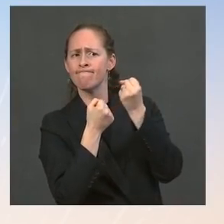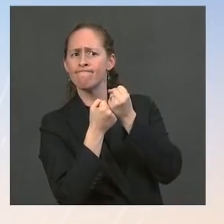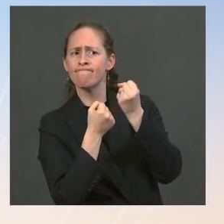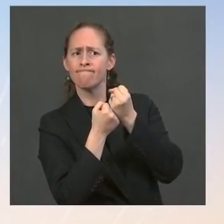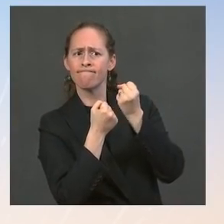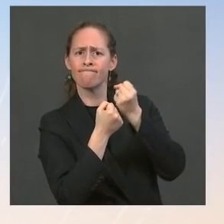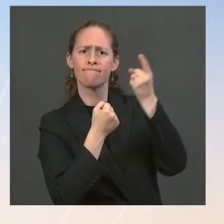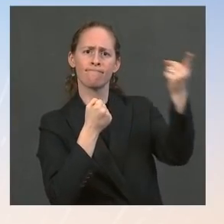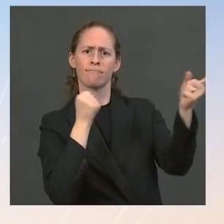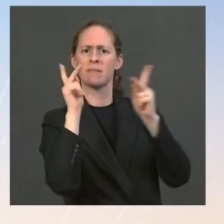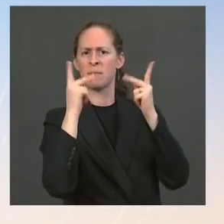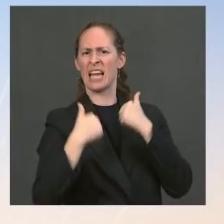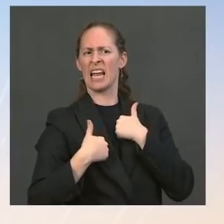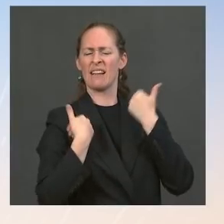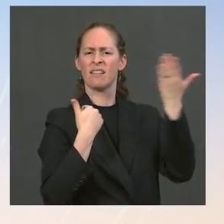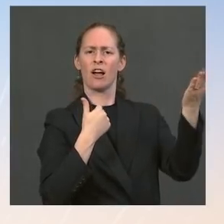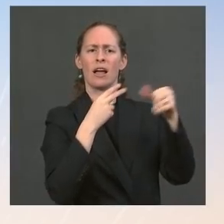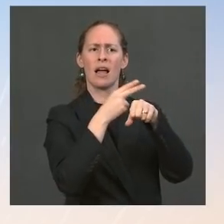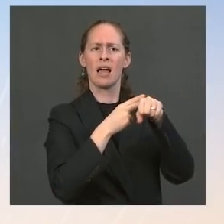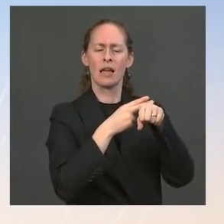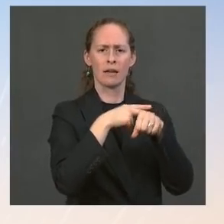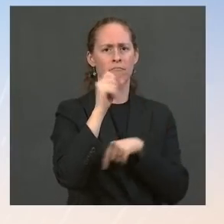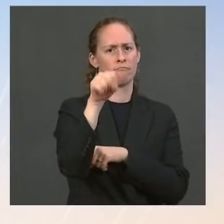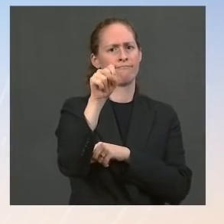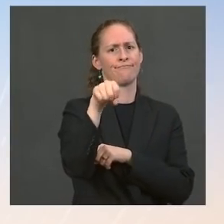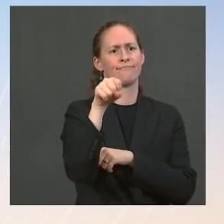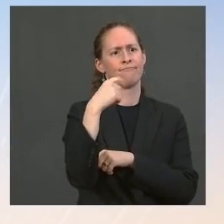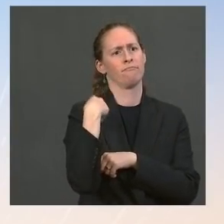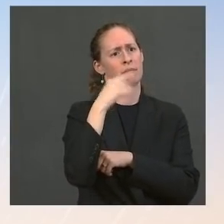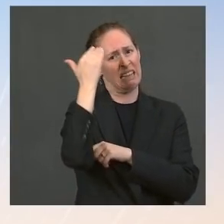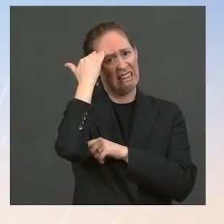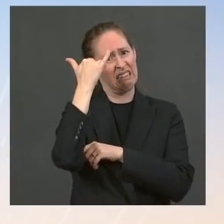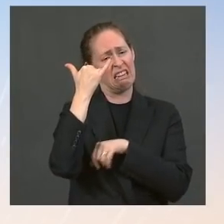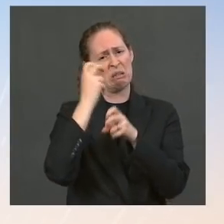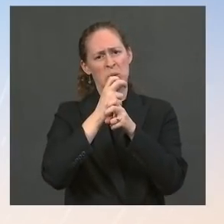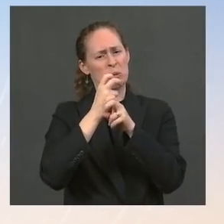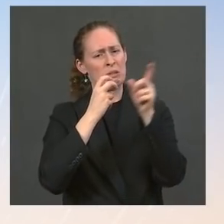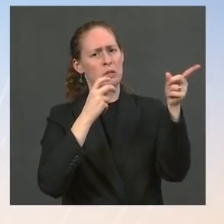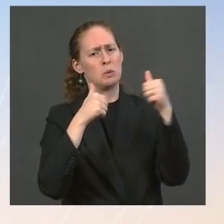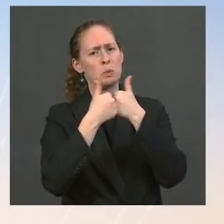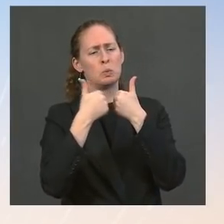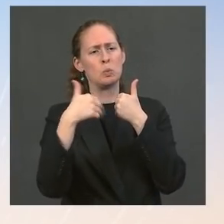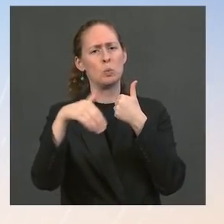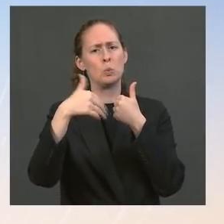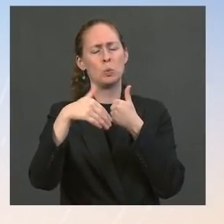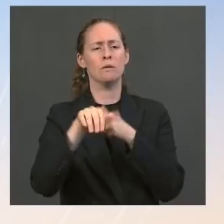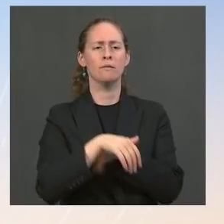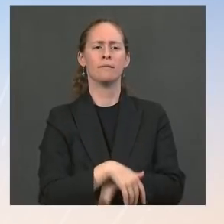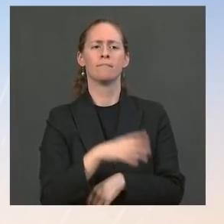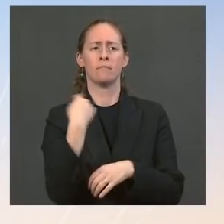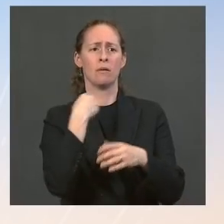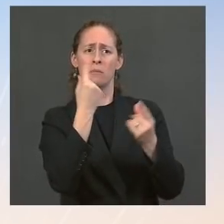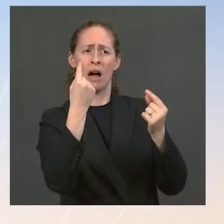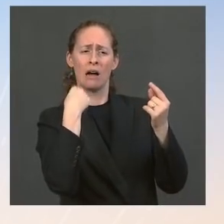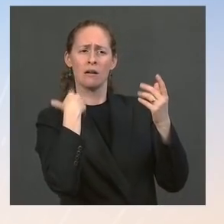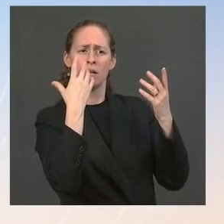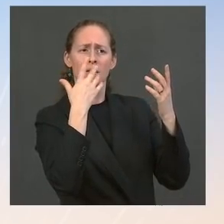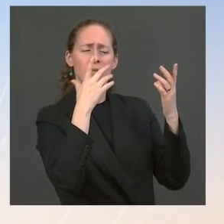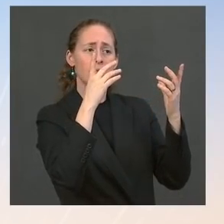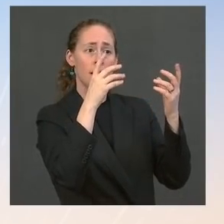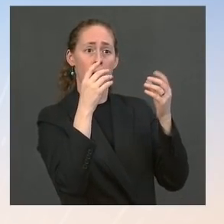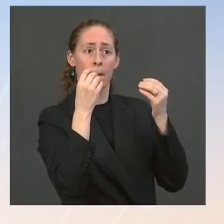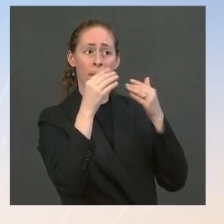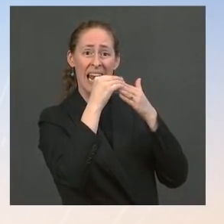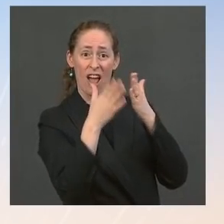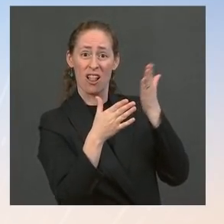people. We know it's a clearly profoundly challenging time on the ground, and it's crucial that we meet with a range of stakeholders to